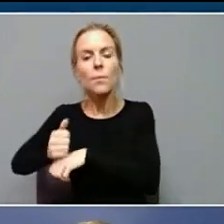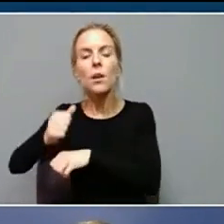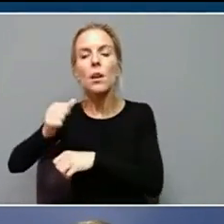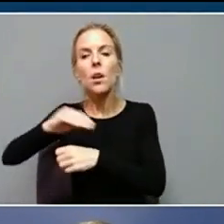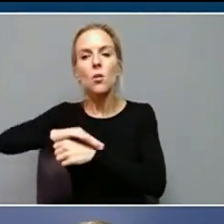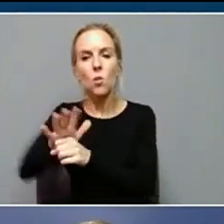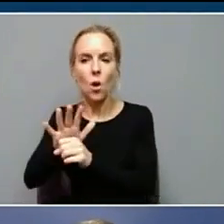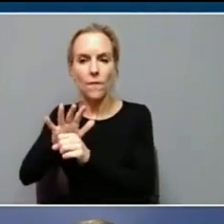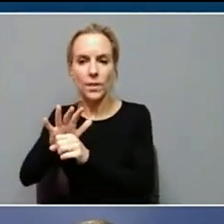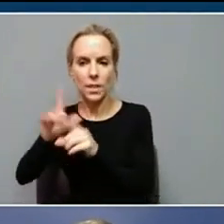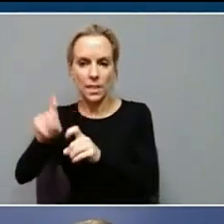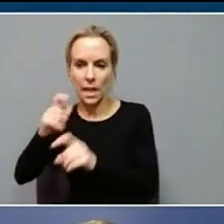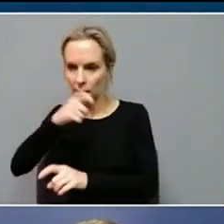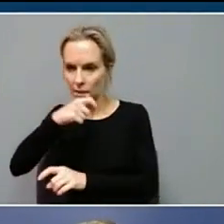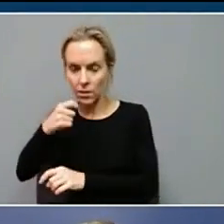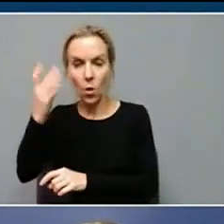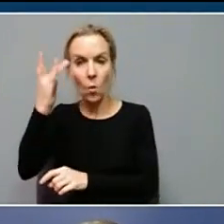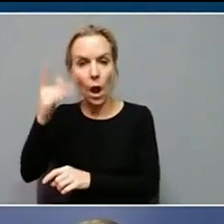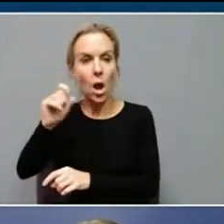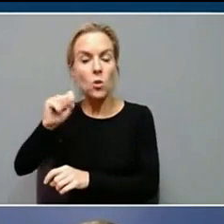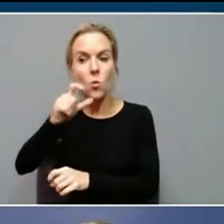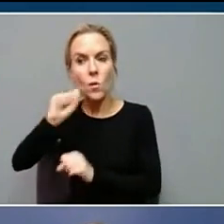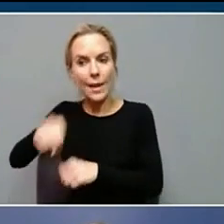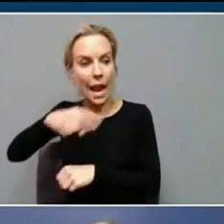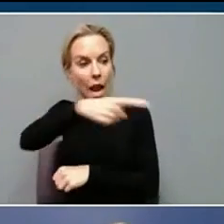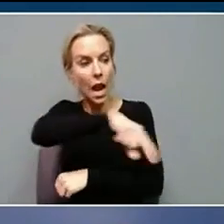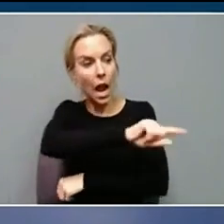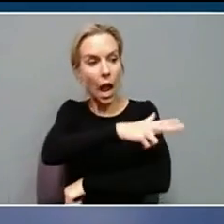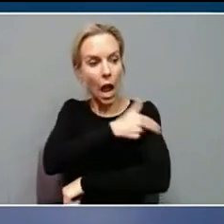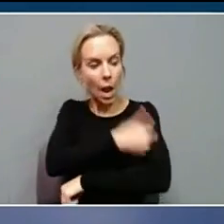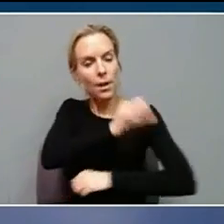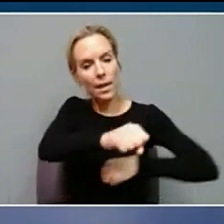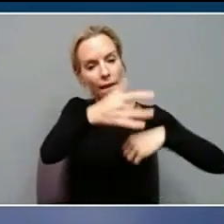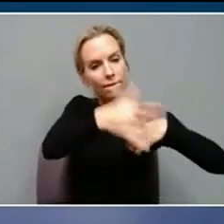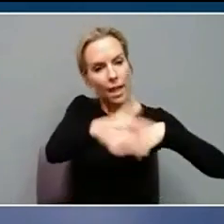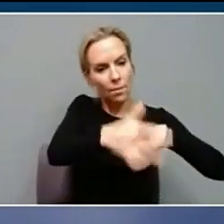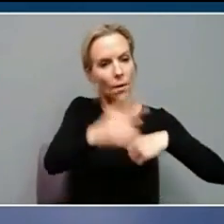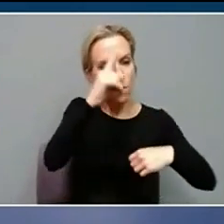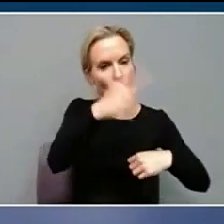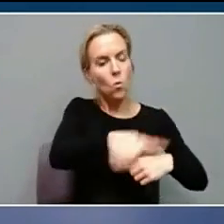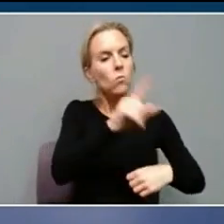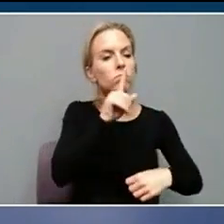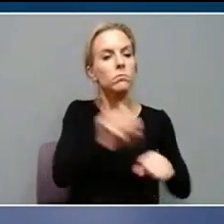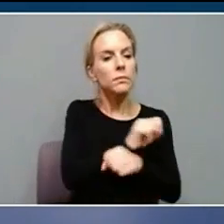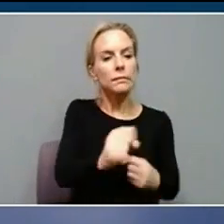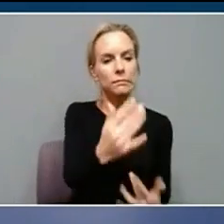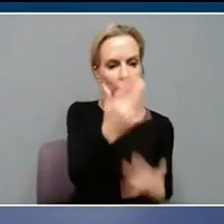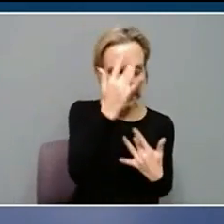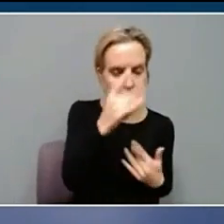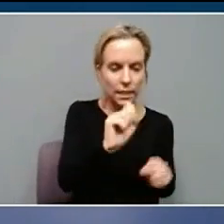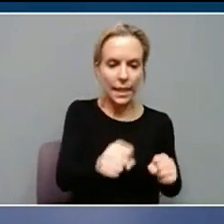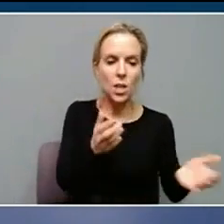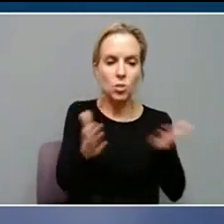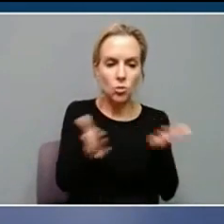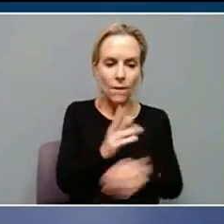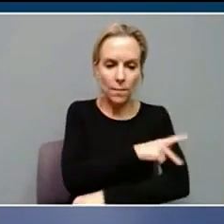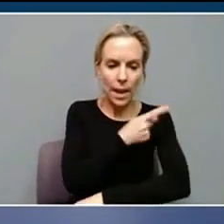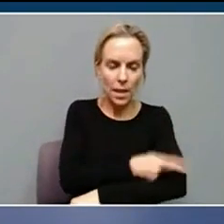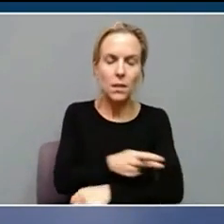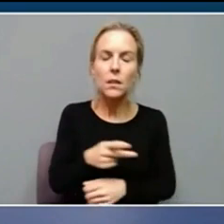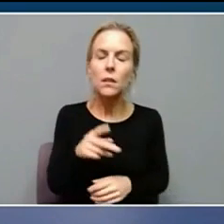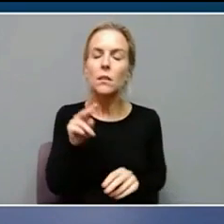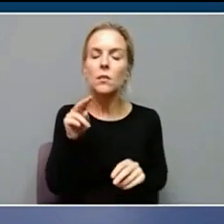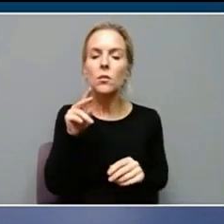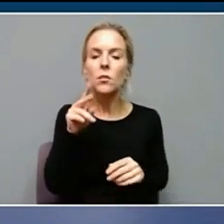extra capacity. The people from the hospital that are doing the testing right now can serve patients. So let's look at new COVID-19